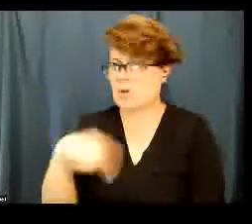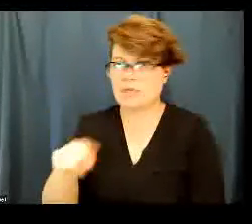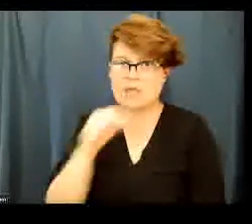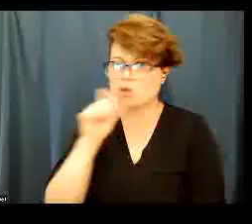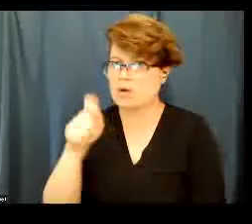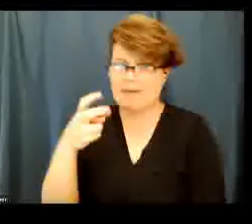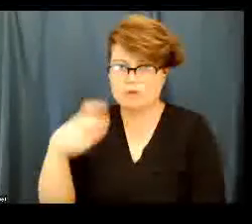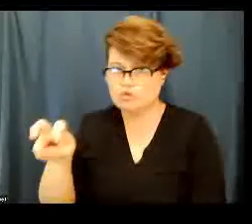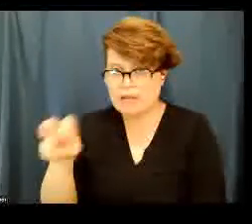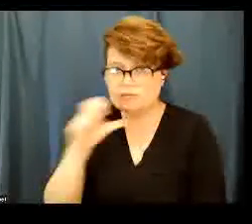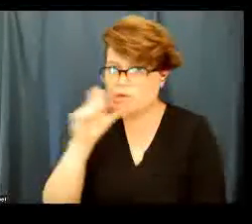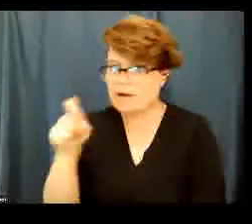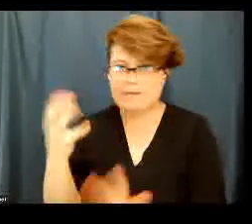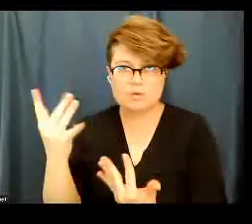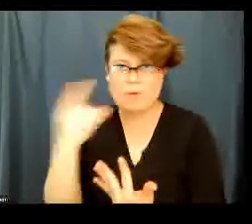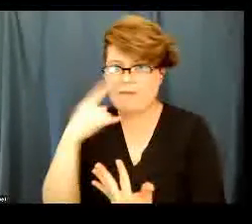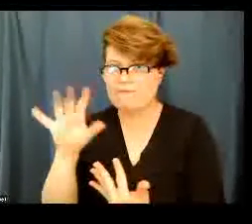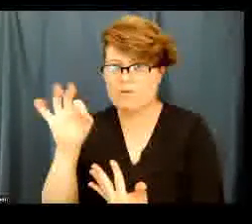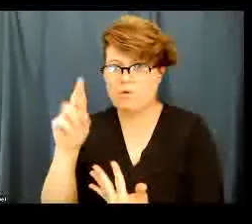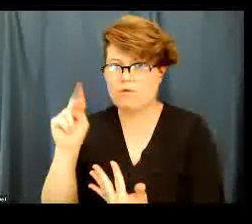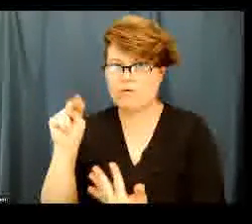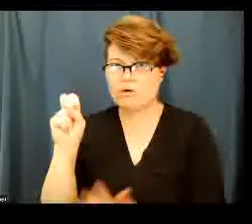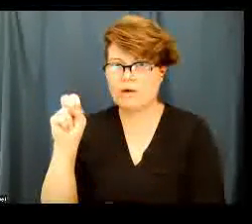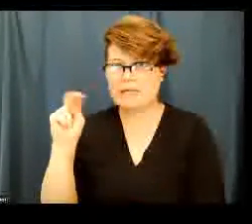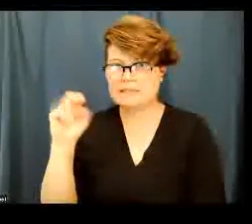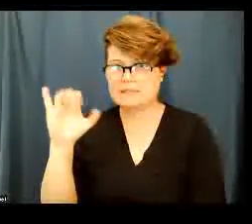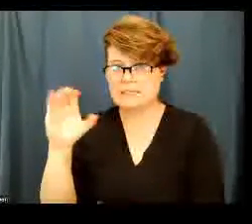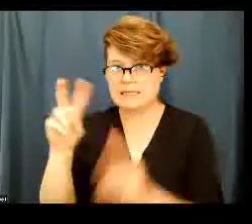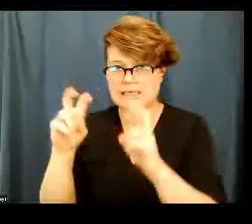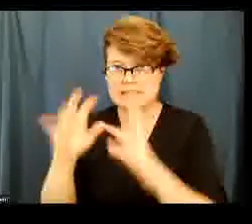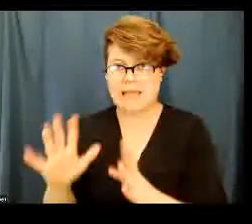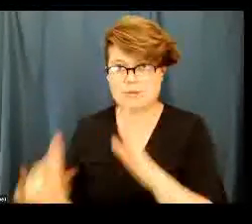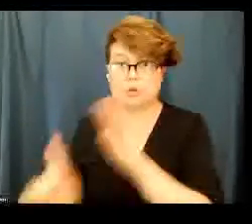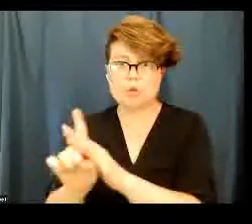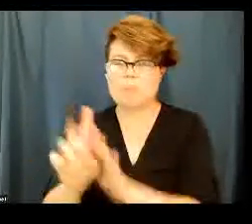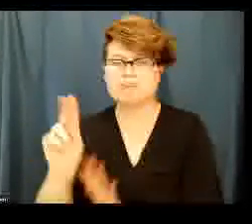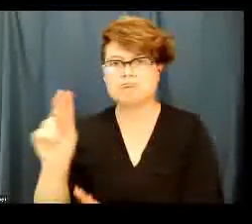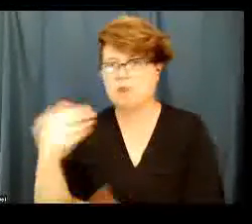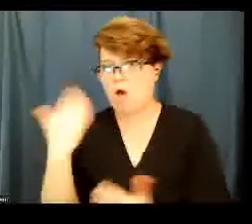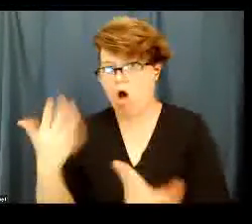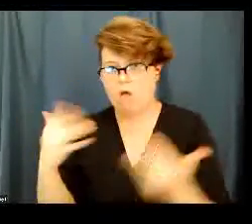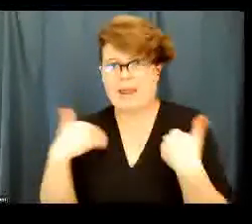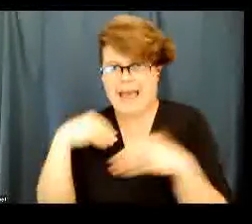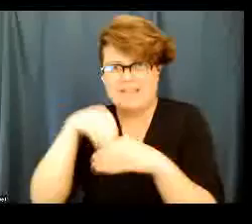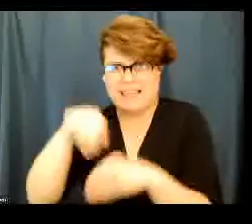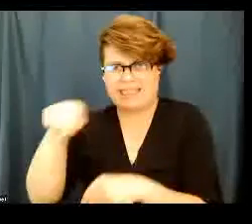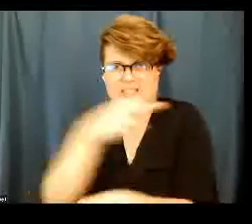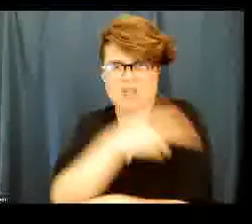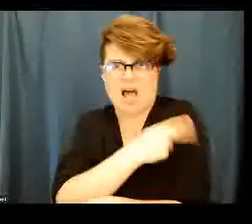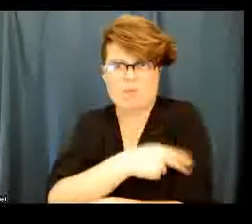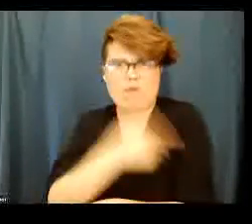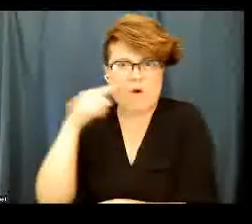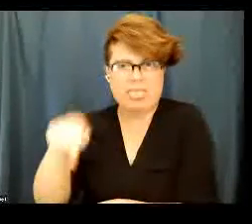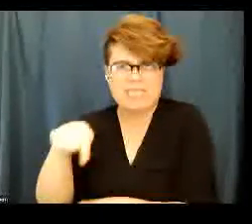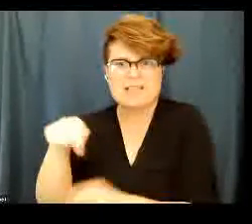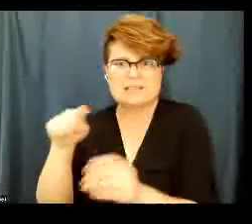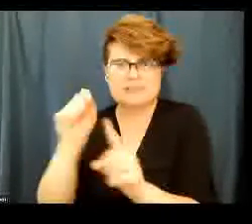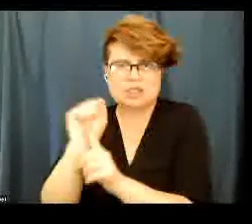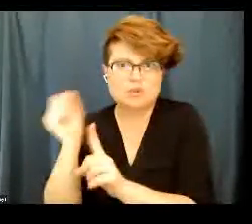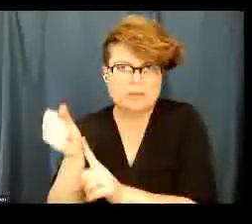to show up, because the forensic examiner is already there, right? So that's definitely one of the benefits of this